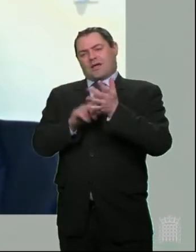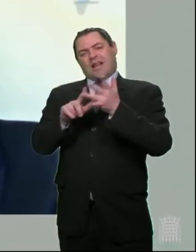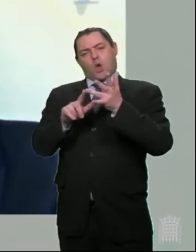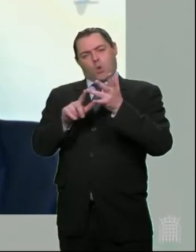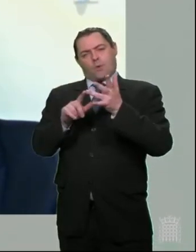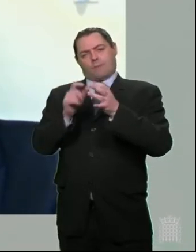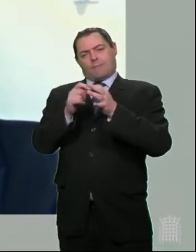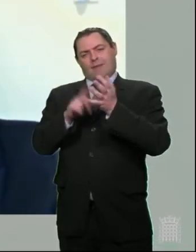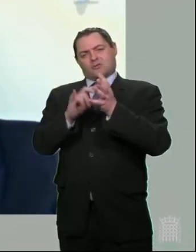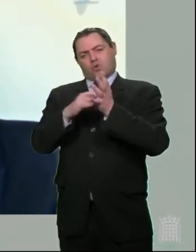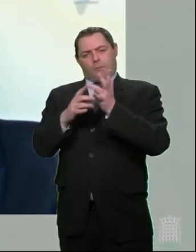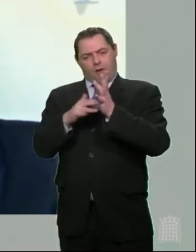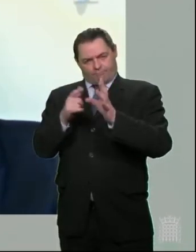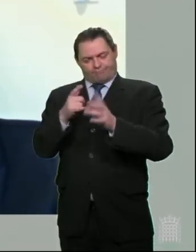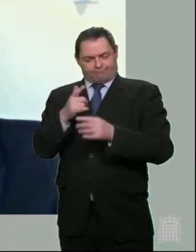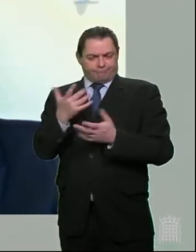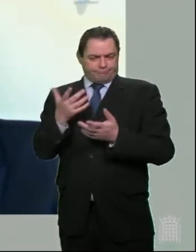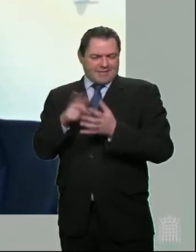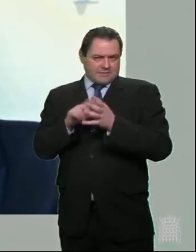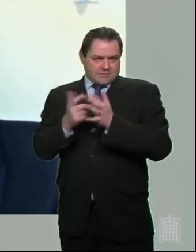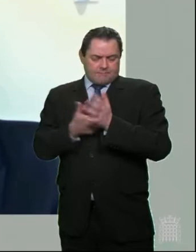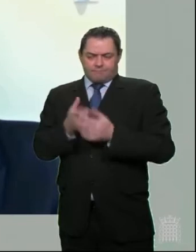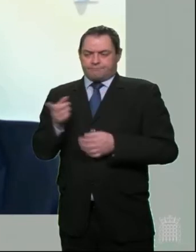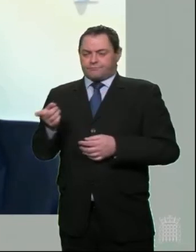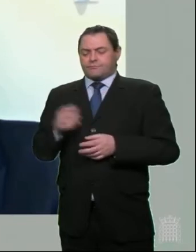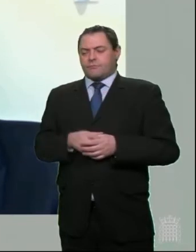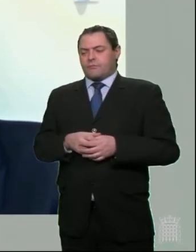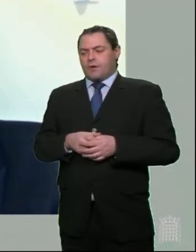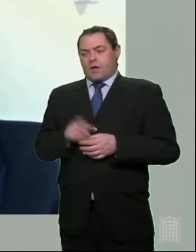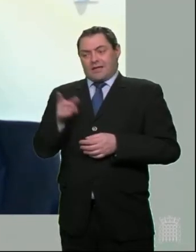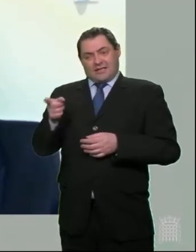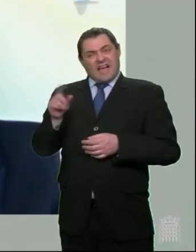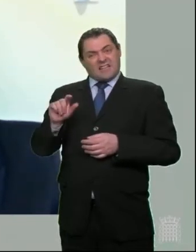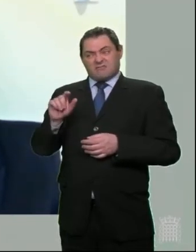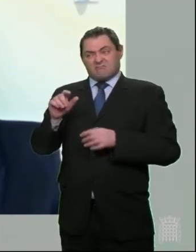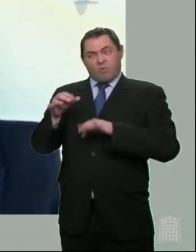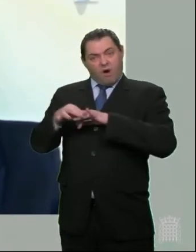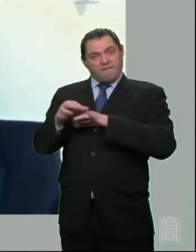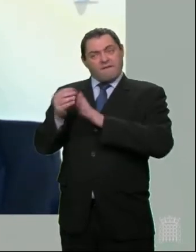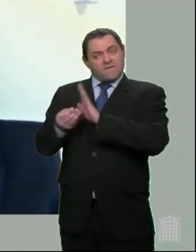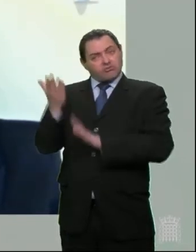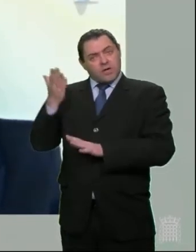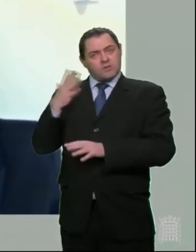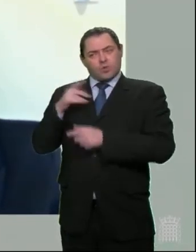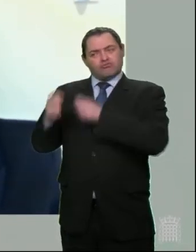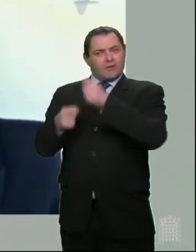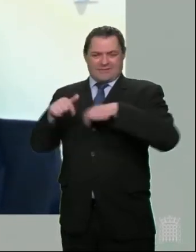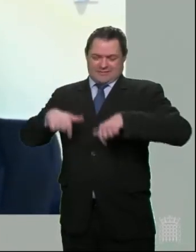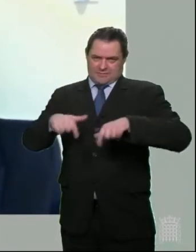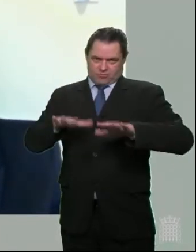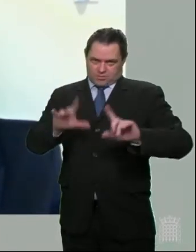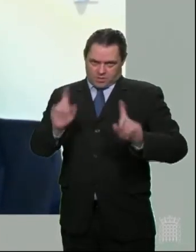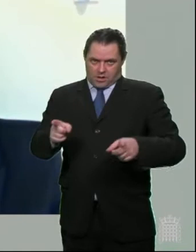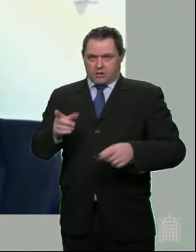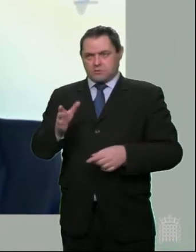treatment he needs is not yet available in the UK. He and his wife, Nikki, continue to fundraise for his treatment in Germany, and I know that the wonderful people